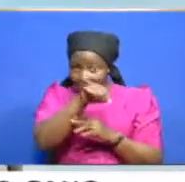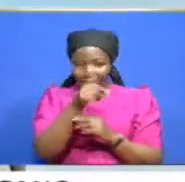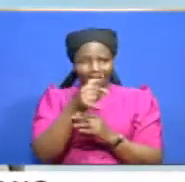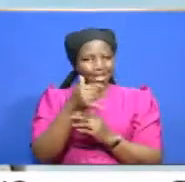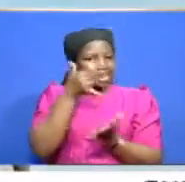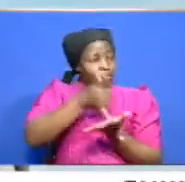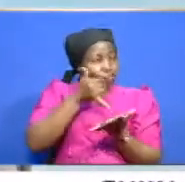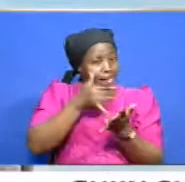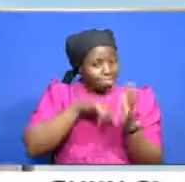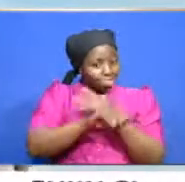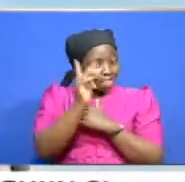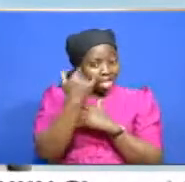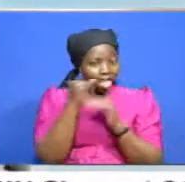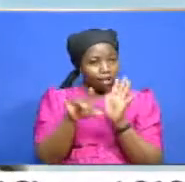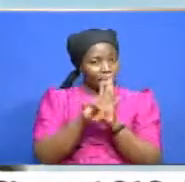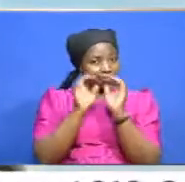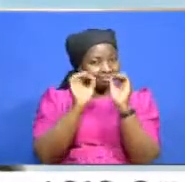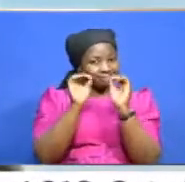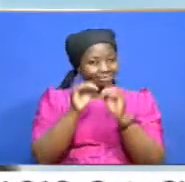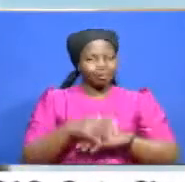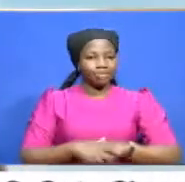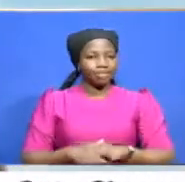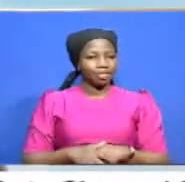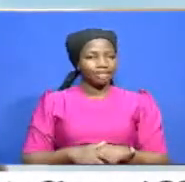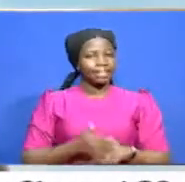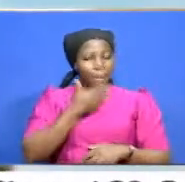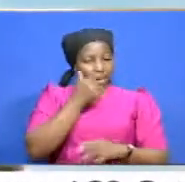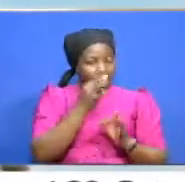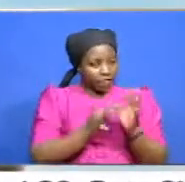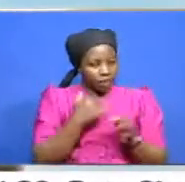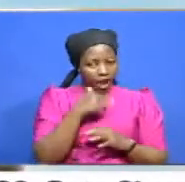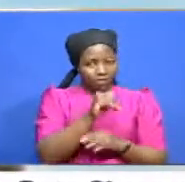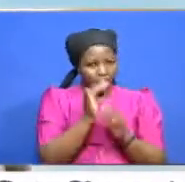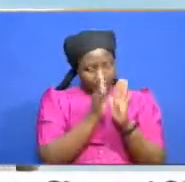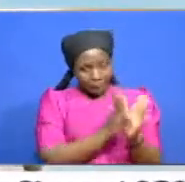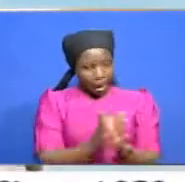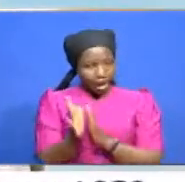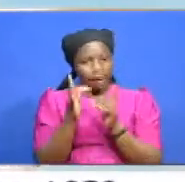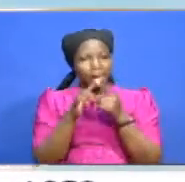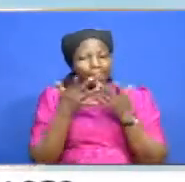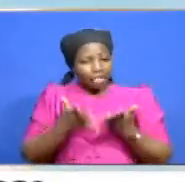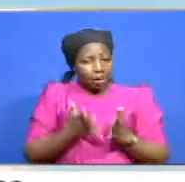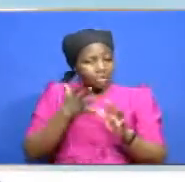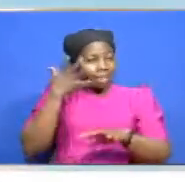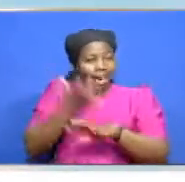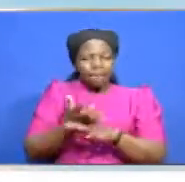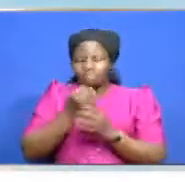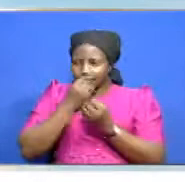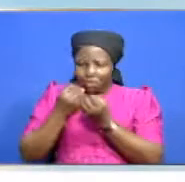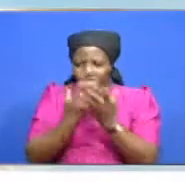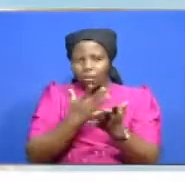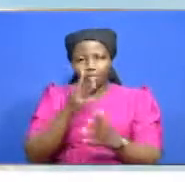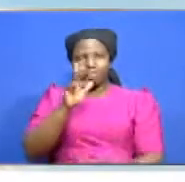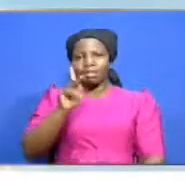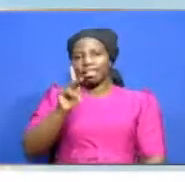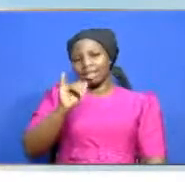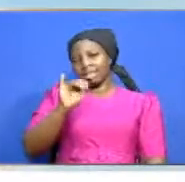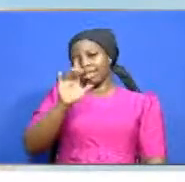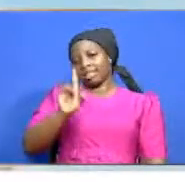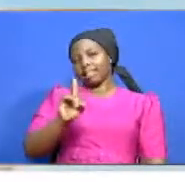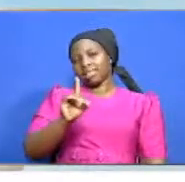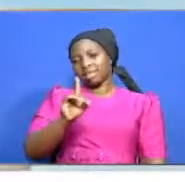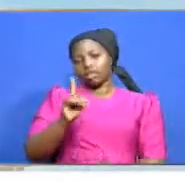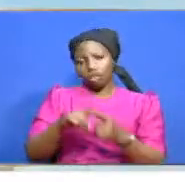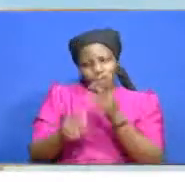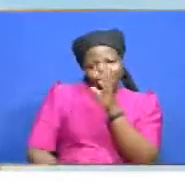have meant that we could have had that kind of arrangement. But we found it very difficult to convince Kenya Institute of Curriculum Development to